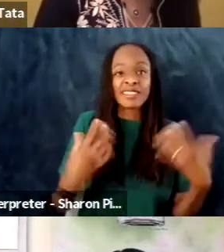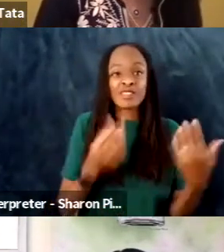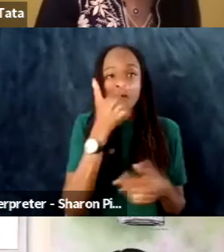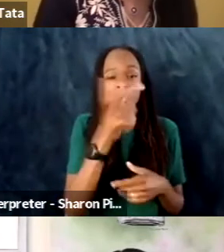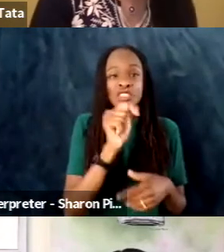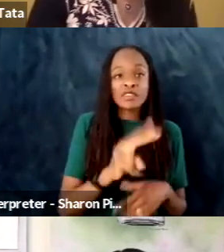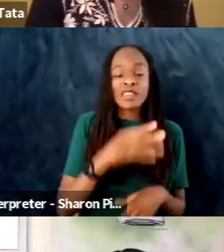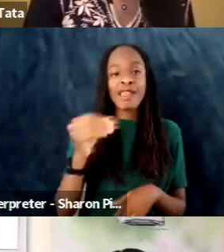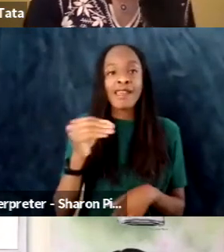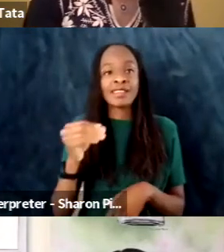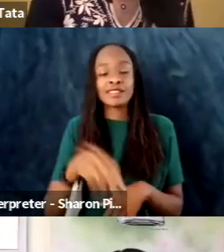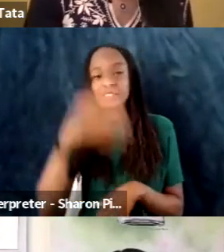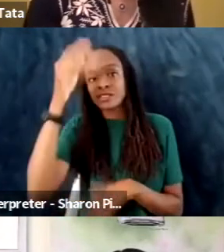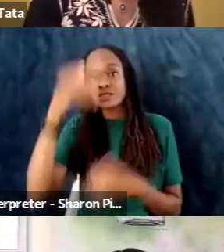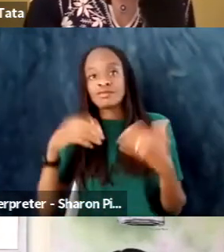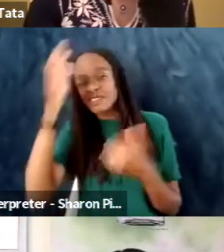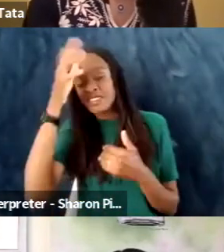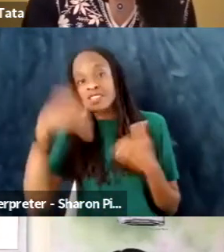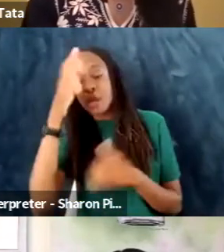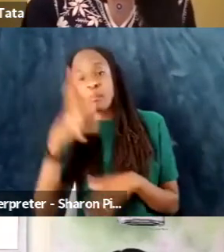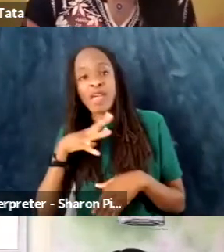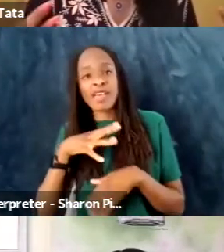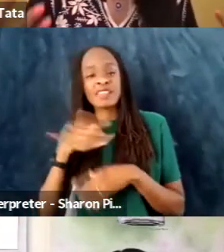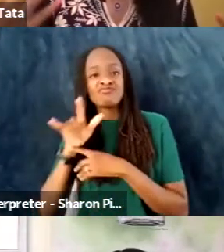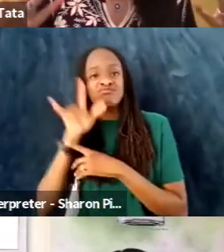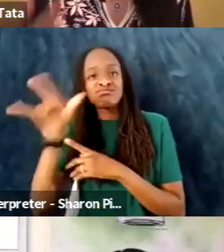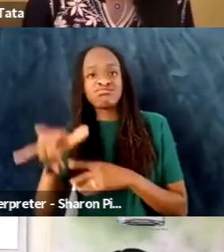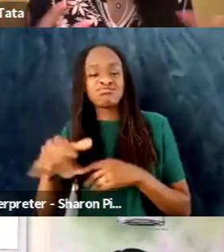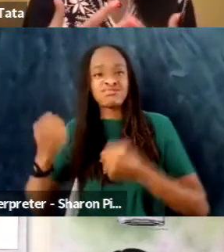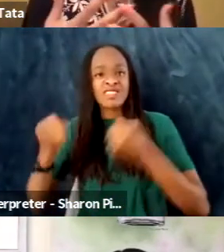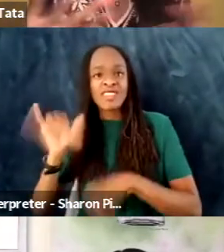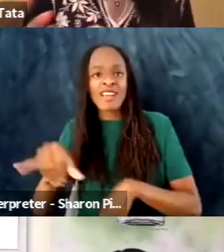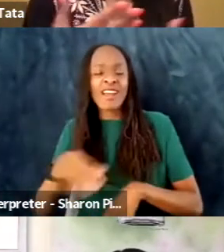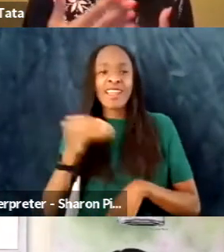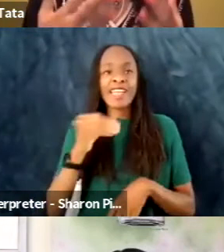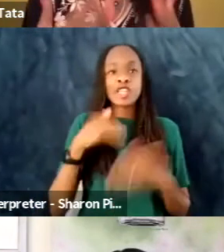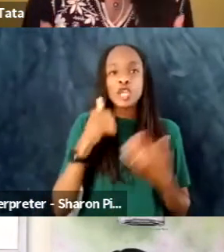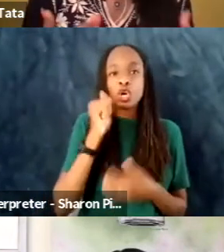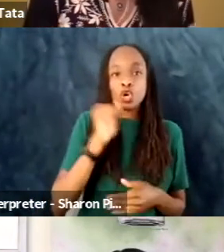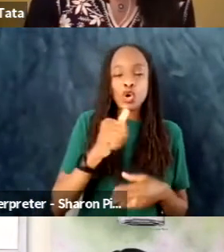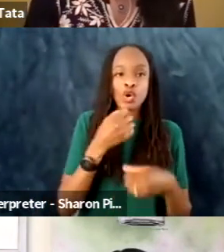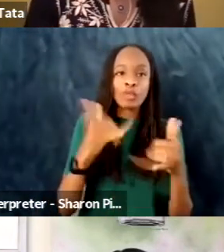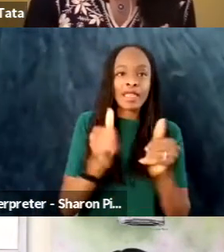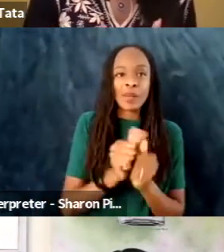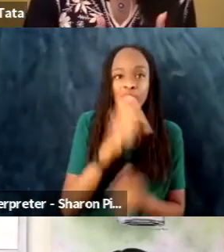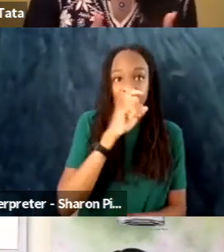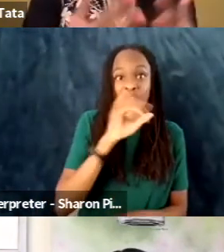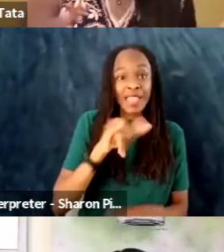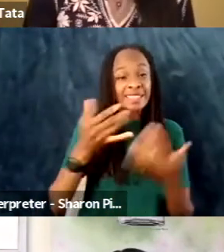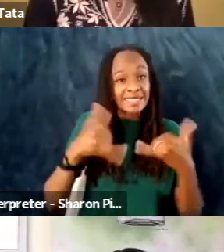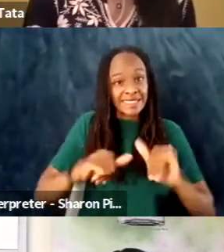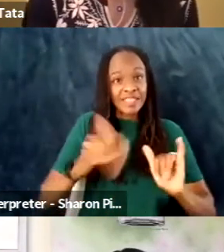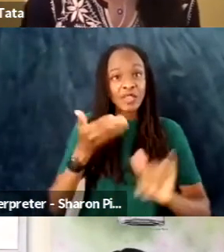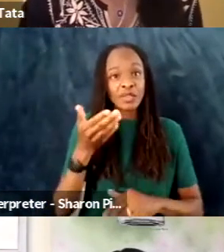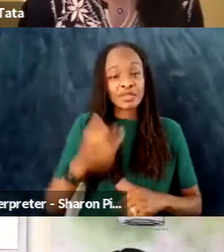a girl child trying to play with dolls. That still does exist. The question,